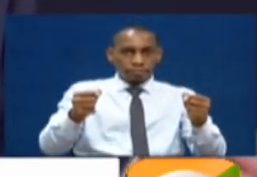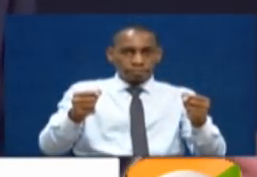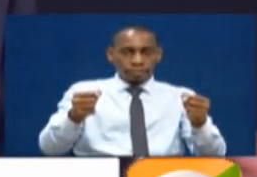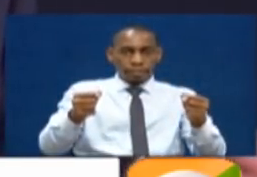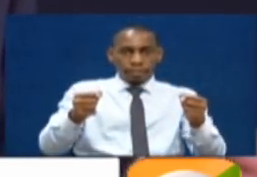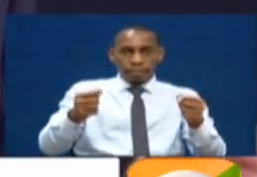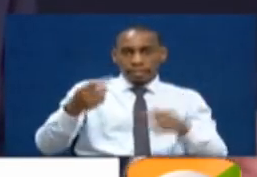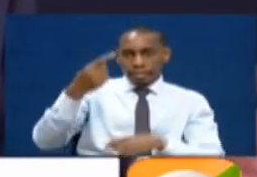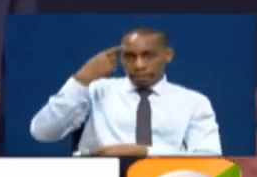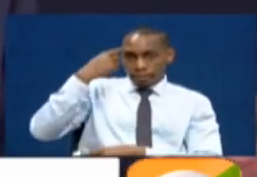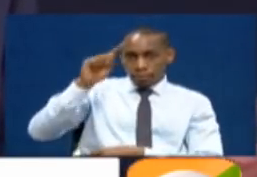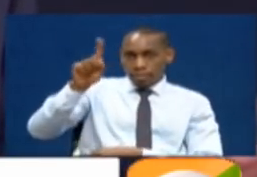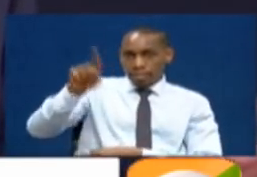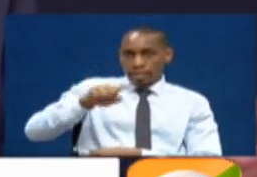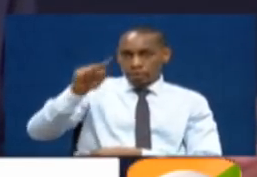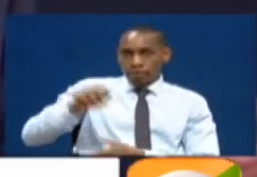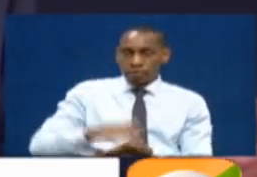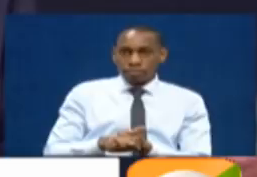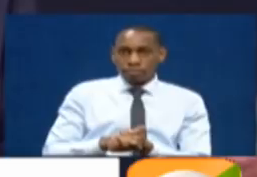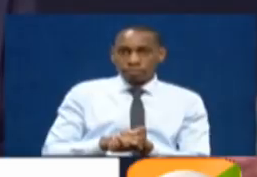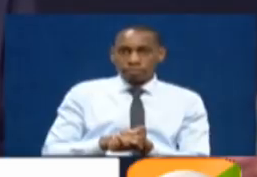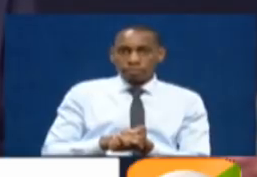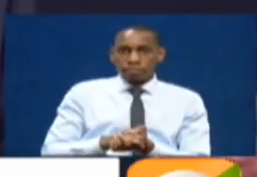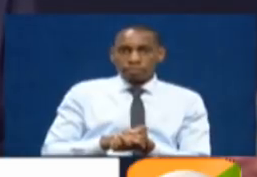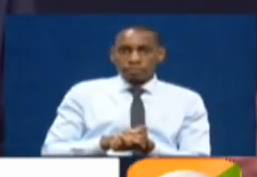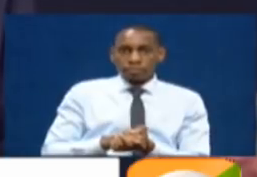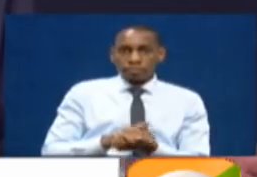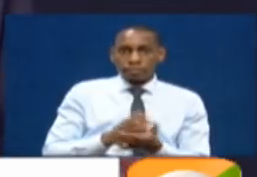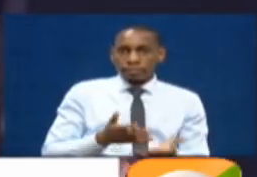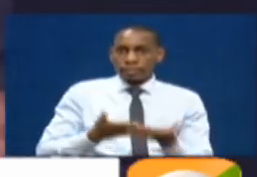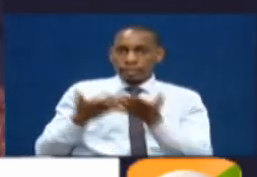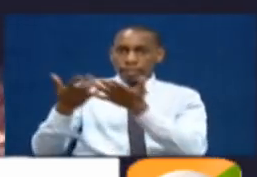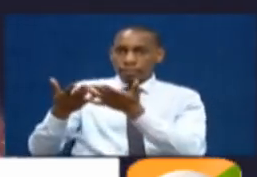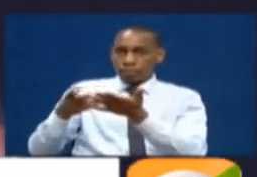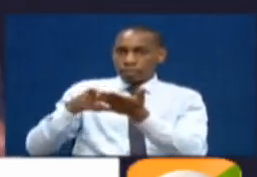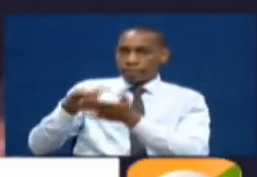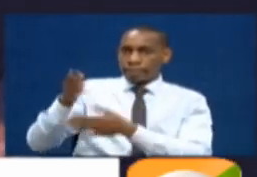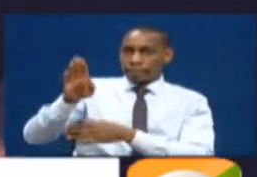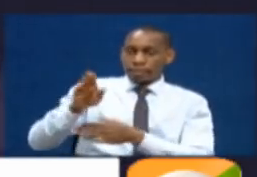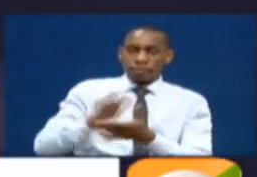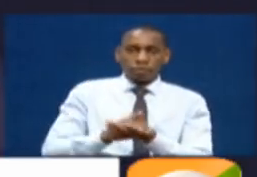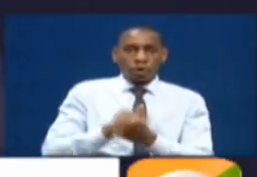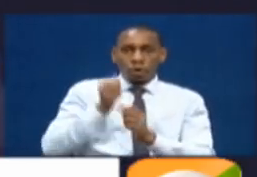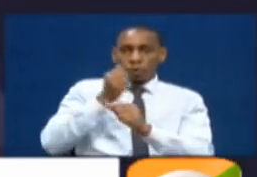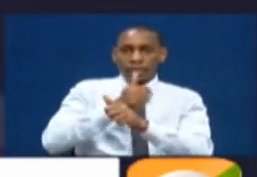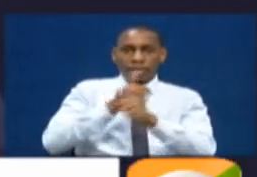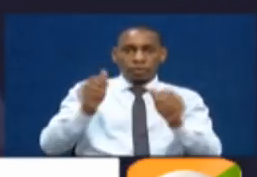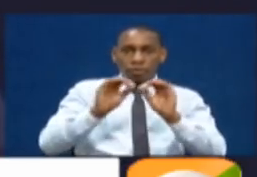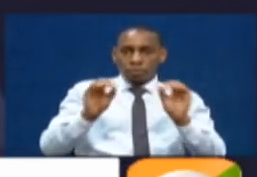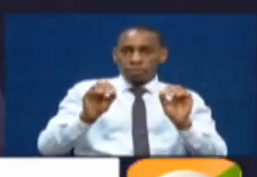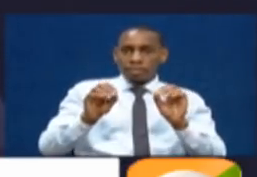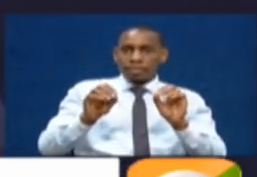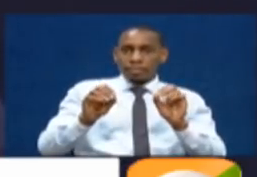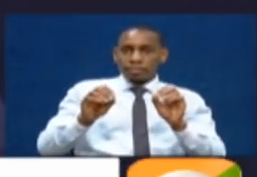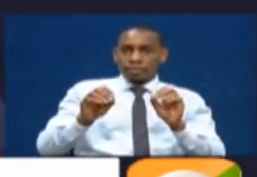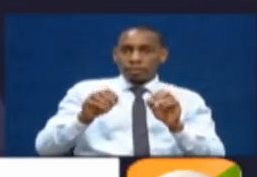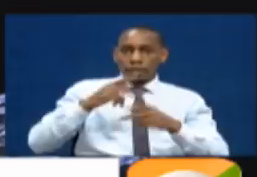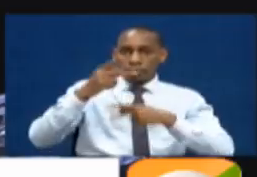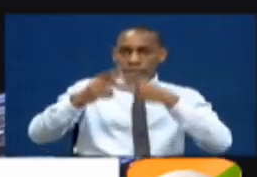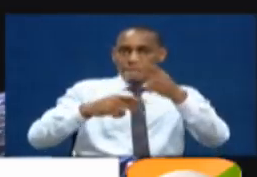policy of export compensation. And it was not going in the right direction. So I terminated that